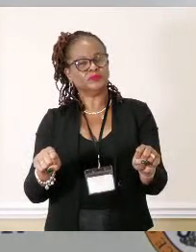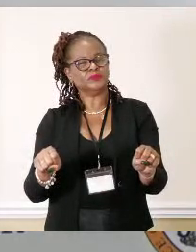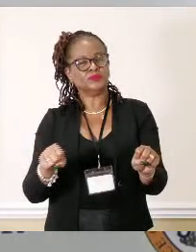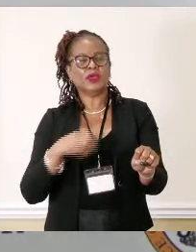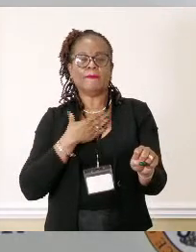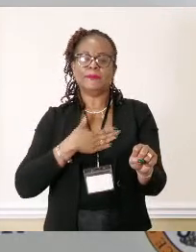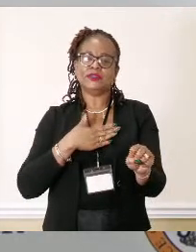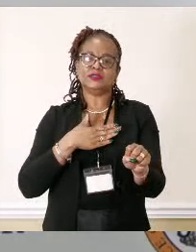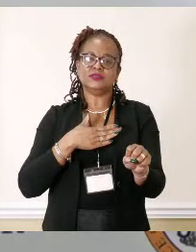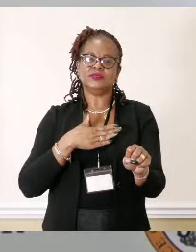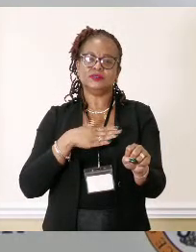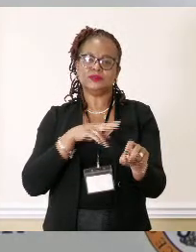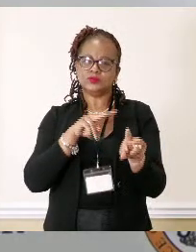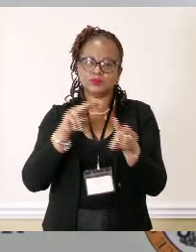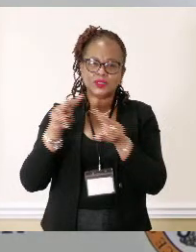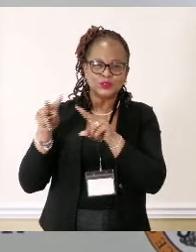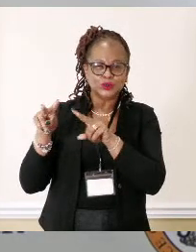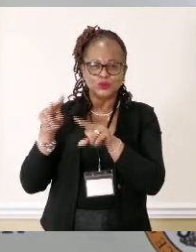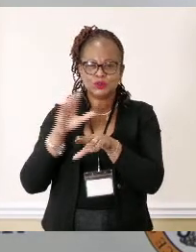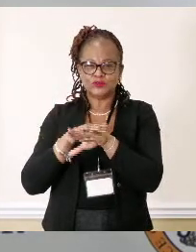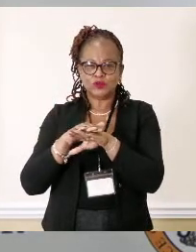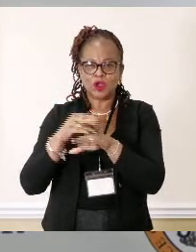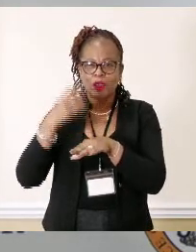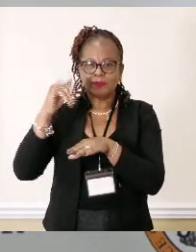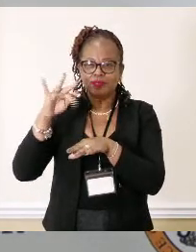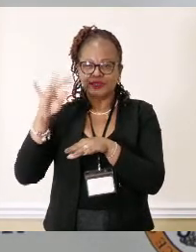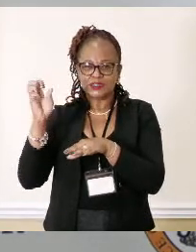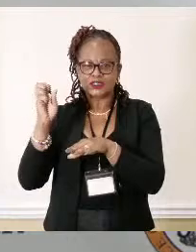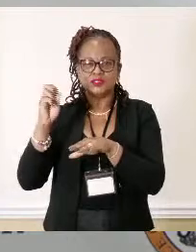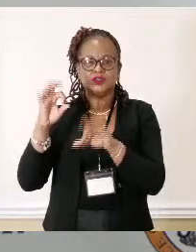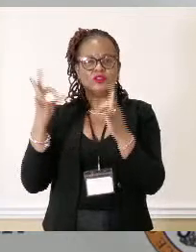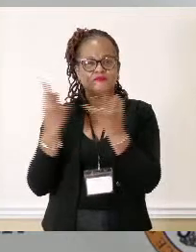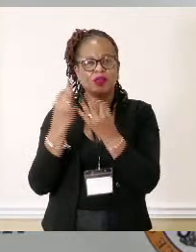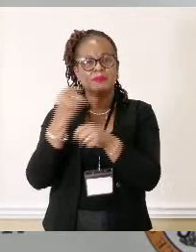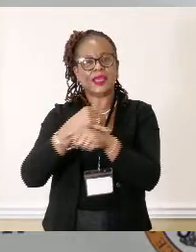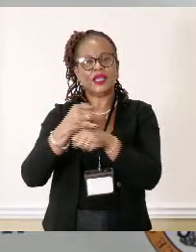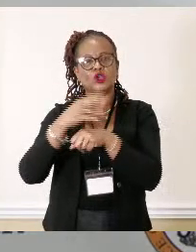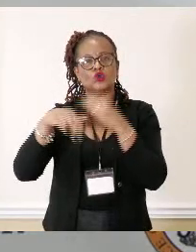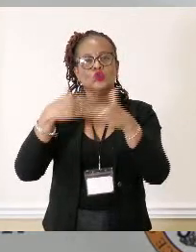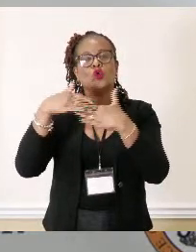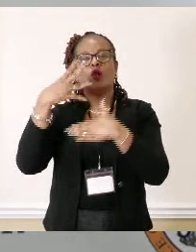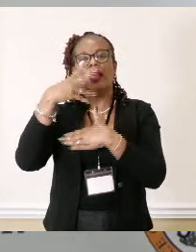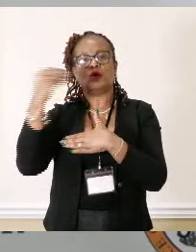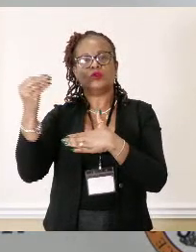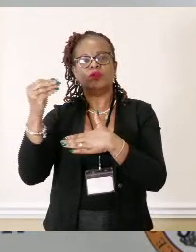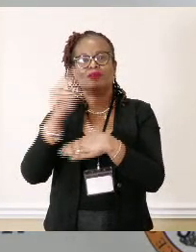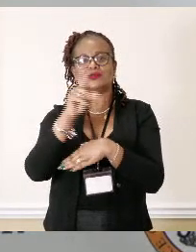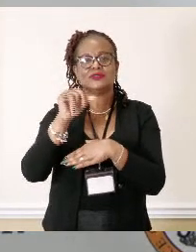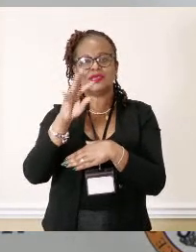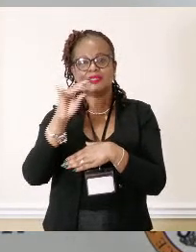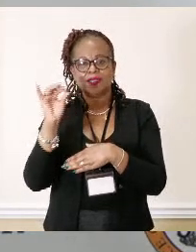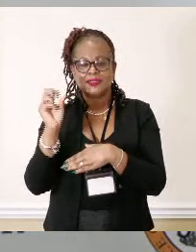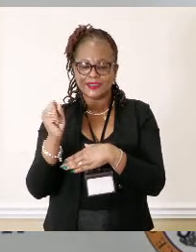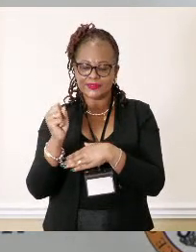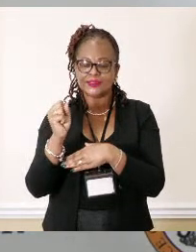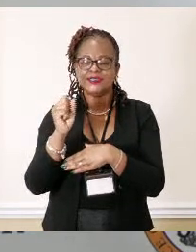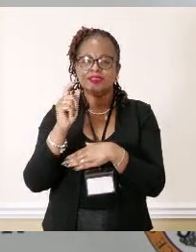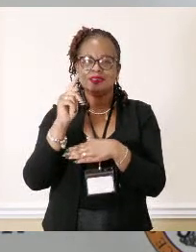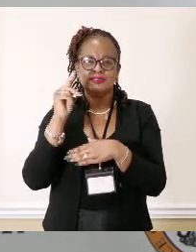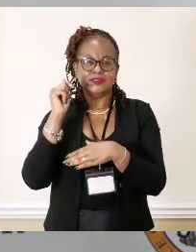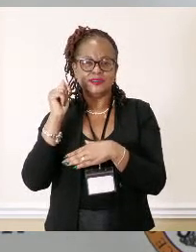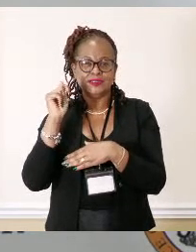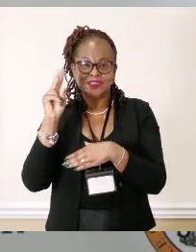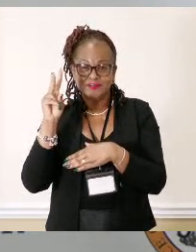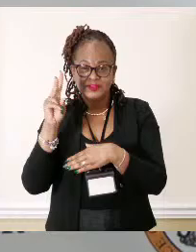Please stay tuned for updates related to the Family Island rollout via ZNS, TV and radio,